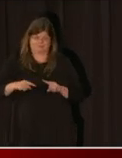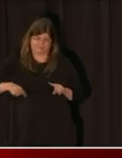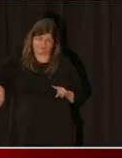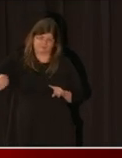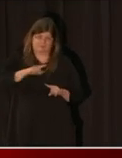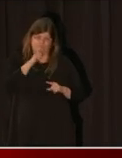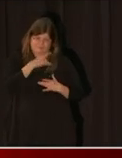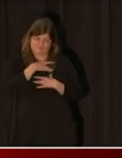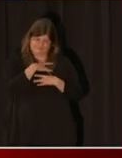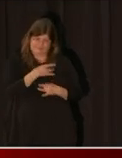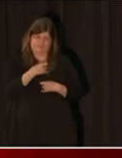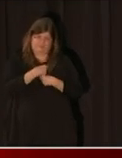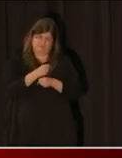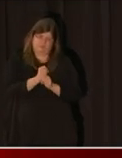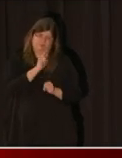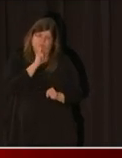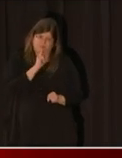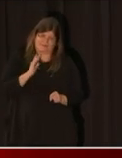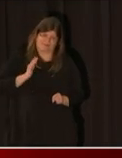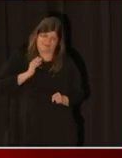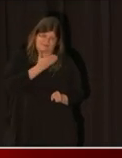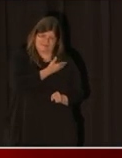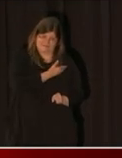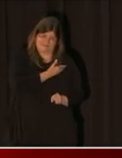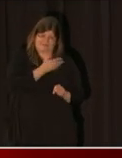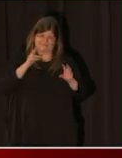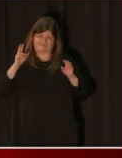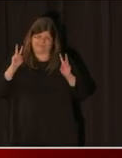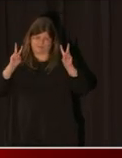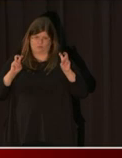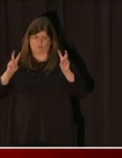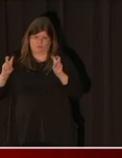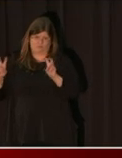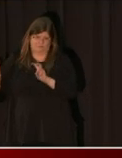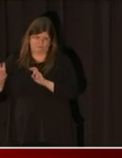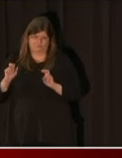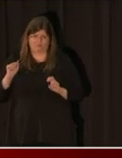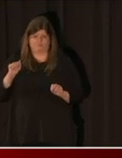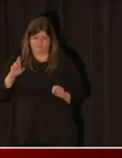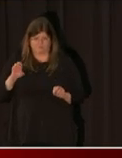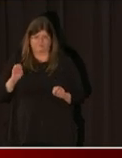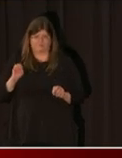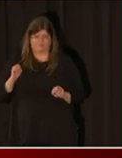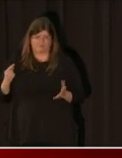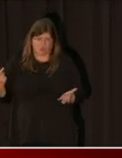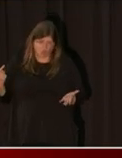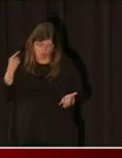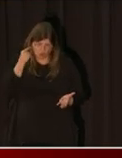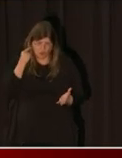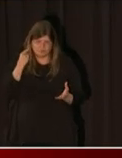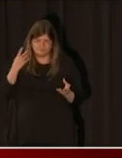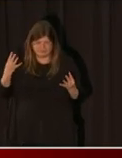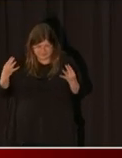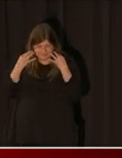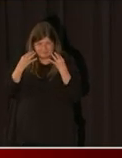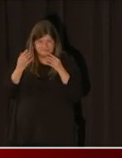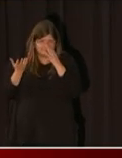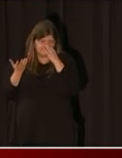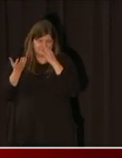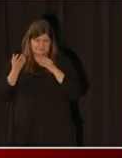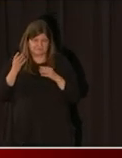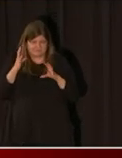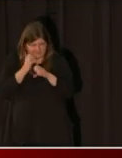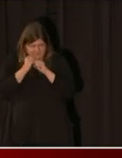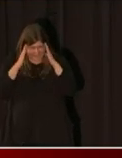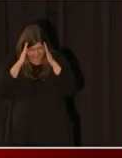that our issues get the attention that they need. So we're on with a lot. I